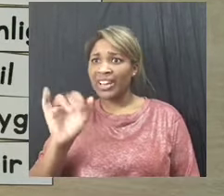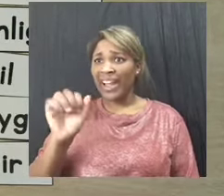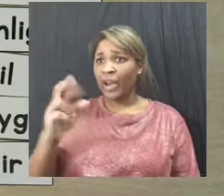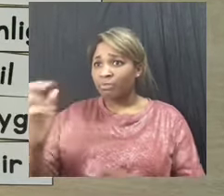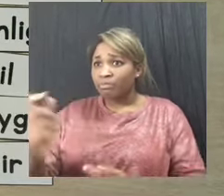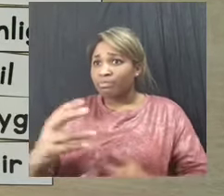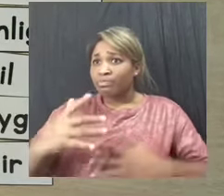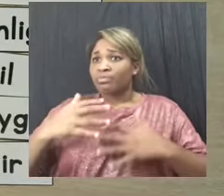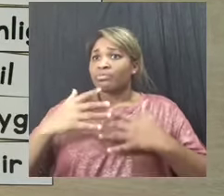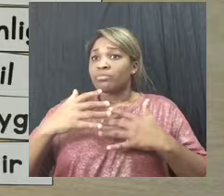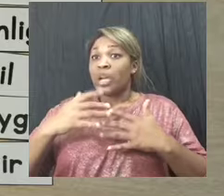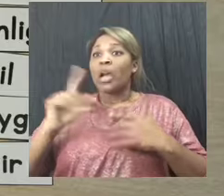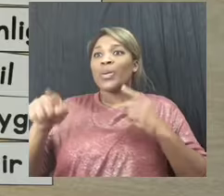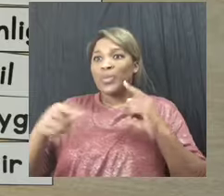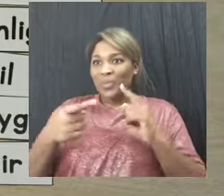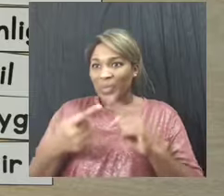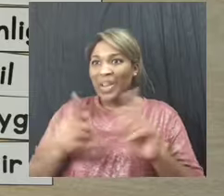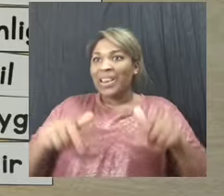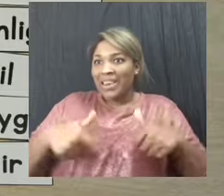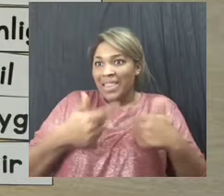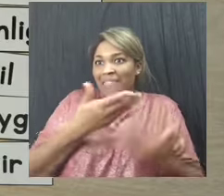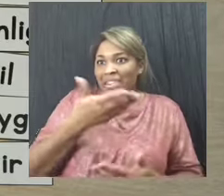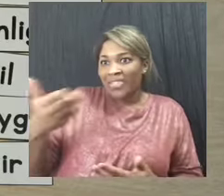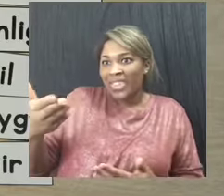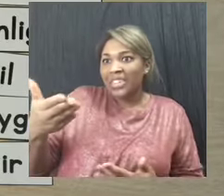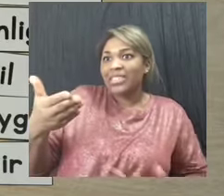things interact with